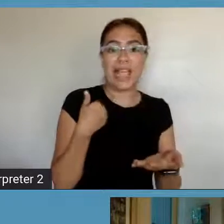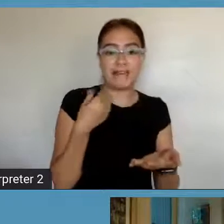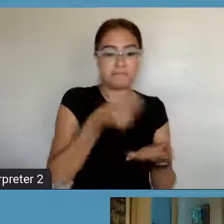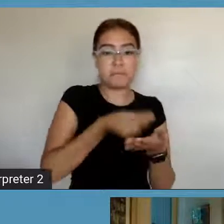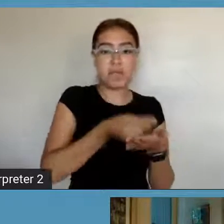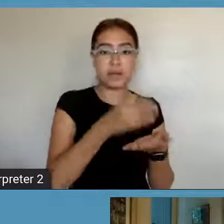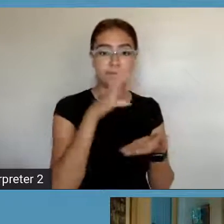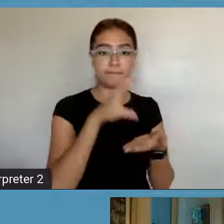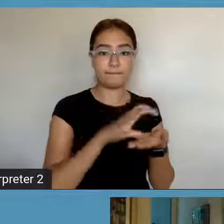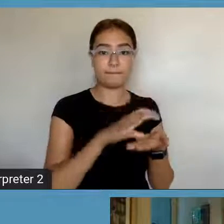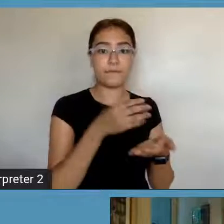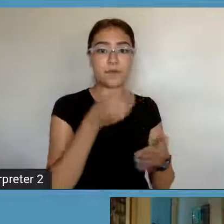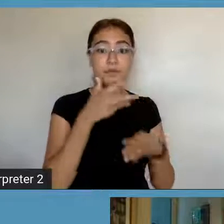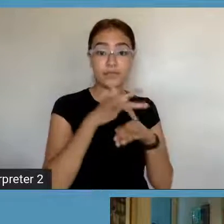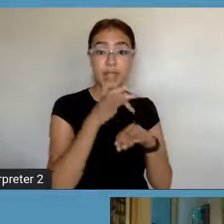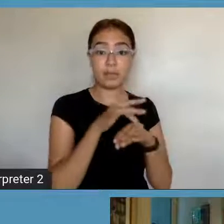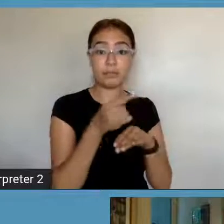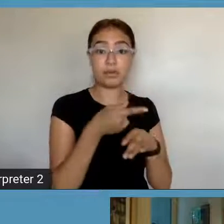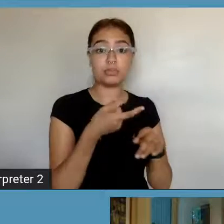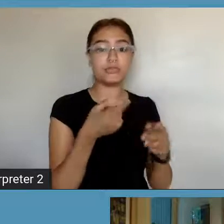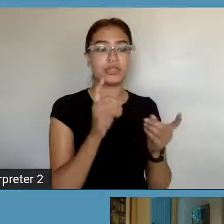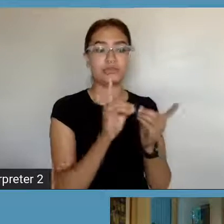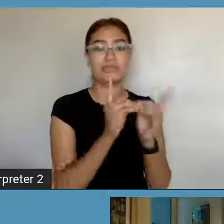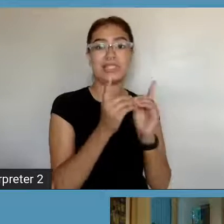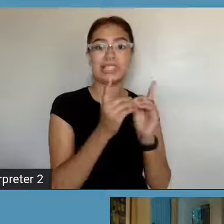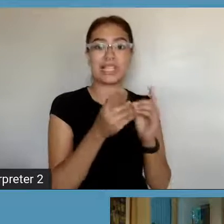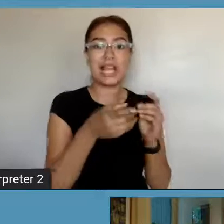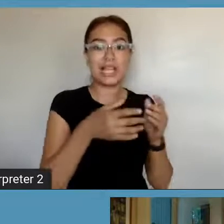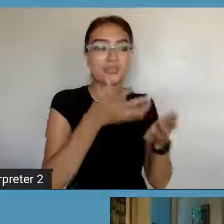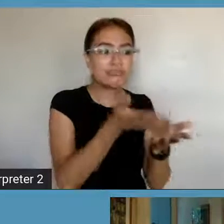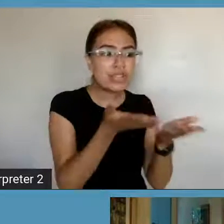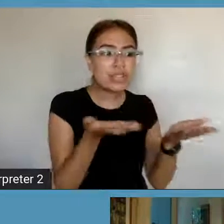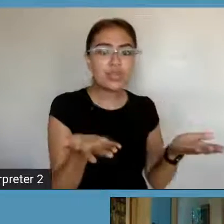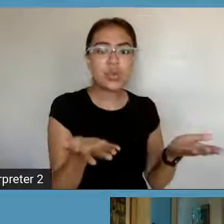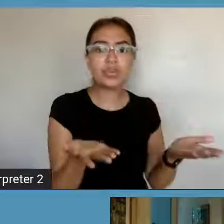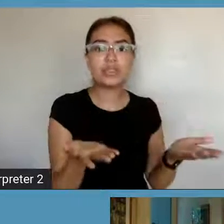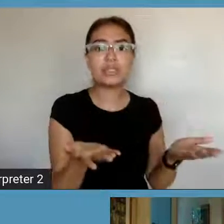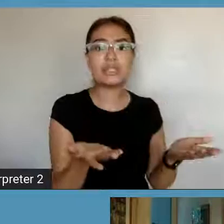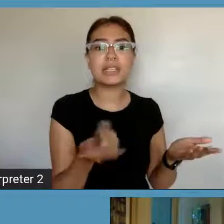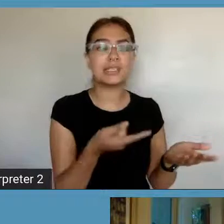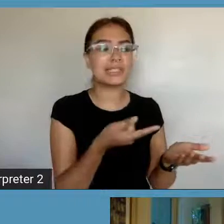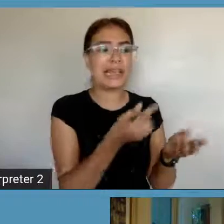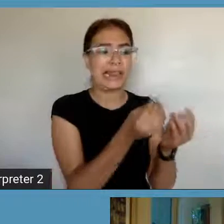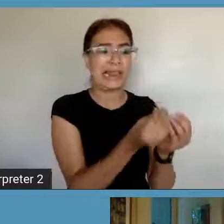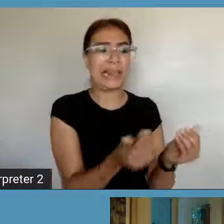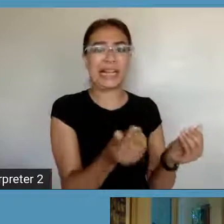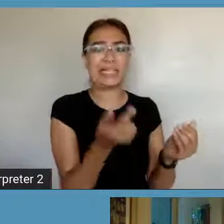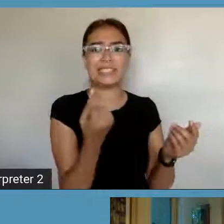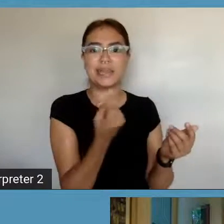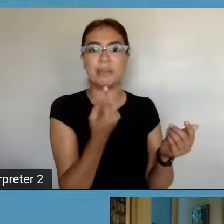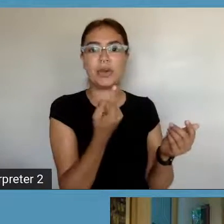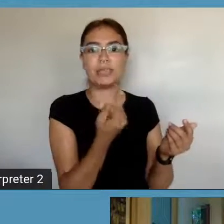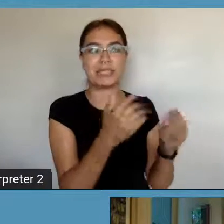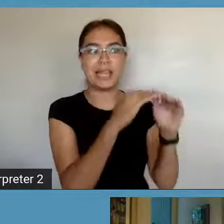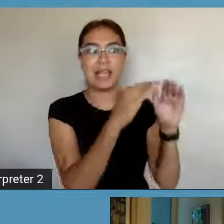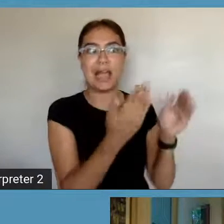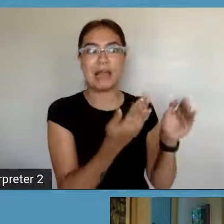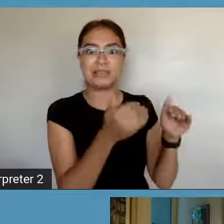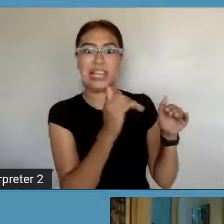digitize these resources that, you know, have been languishing in someone's attic or under their bed